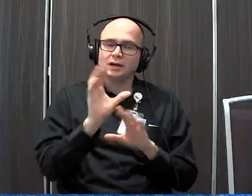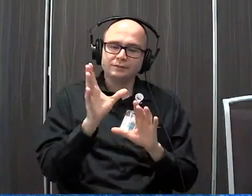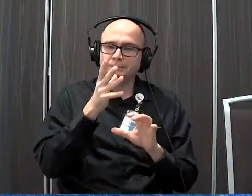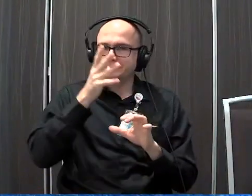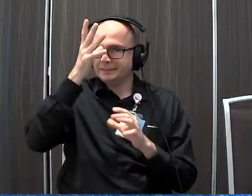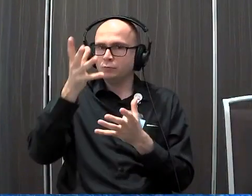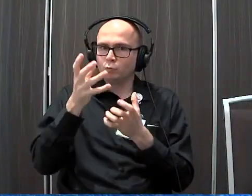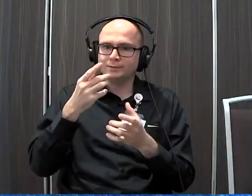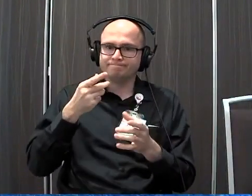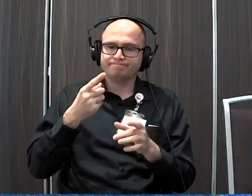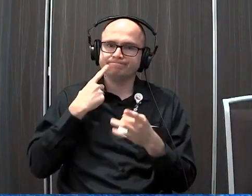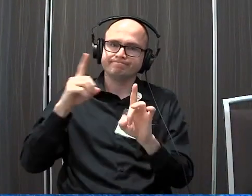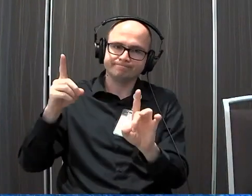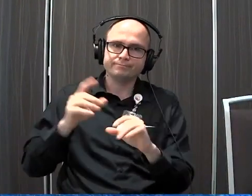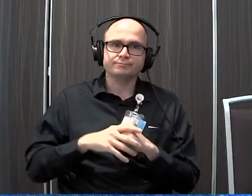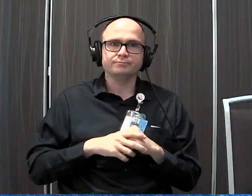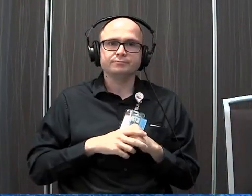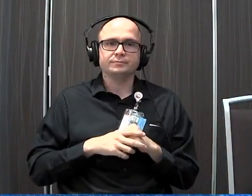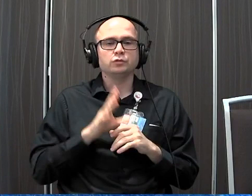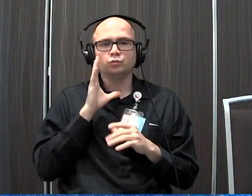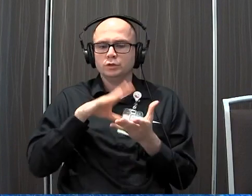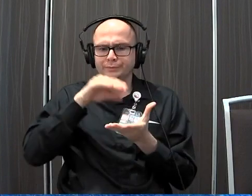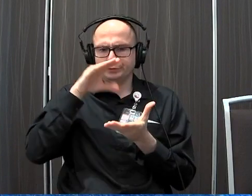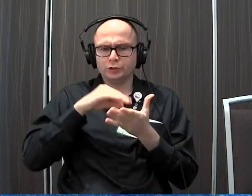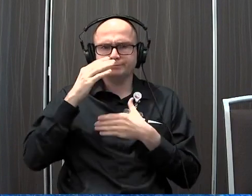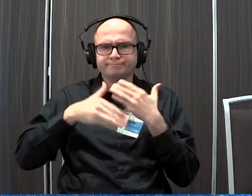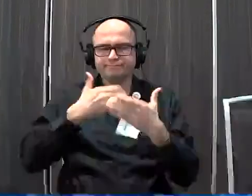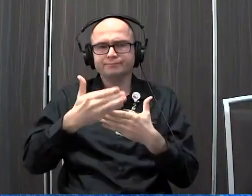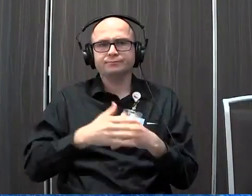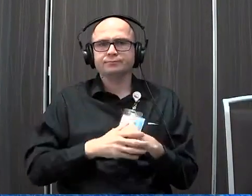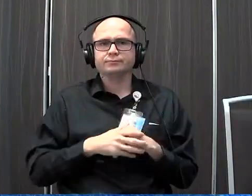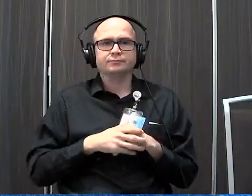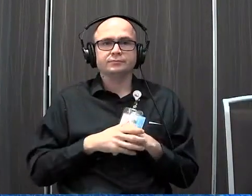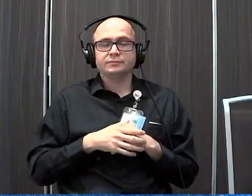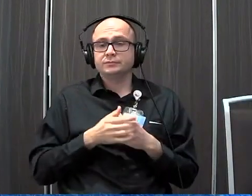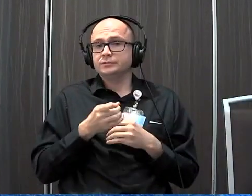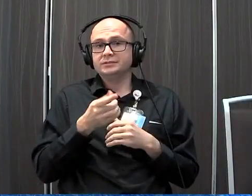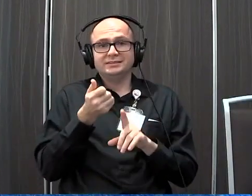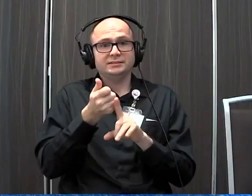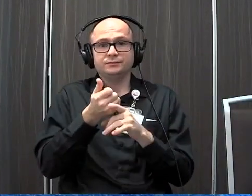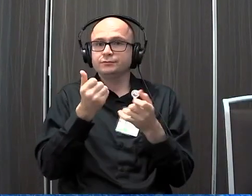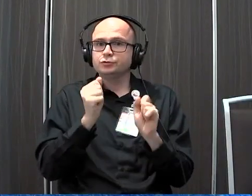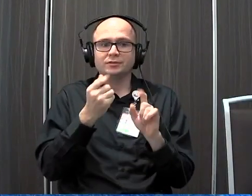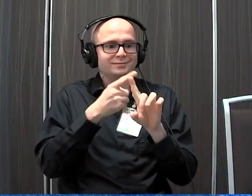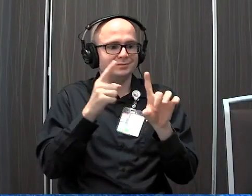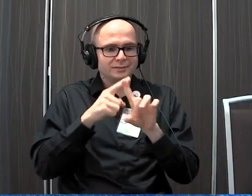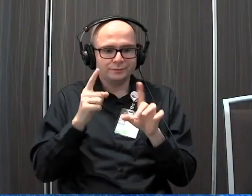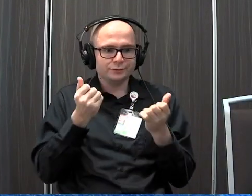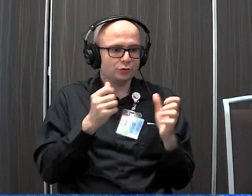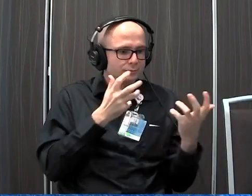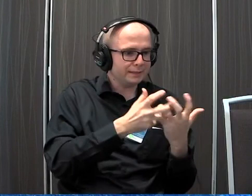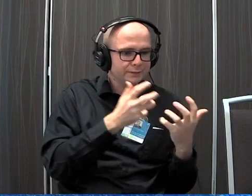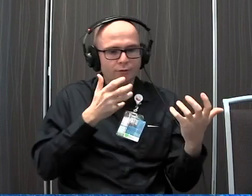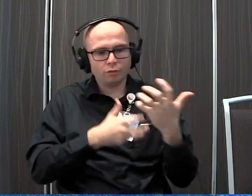but it's gonna take some learning. So the best that you can do is try as many strategies as you can and see what sticks and what works for